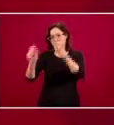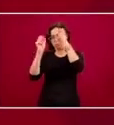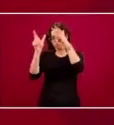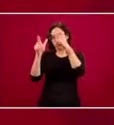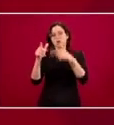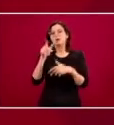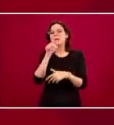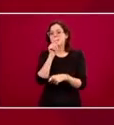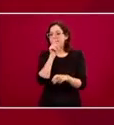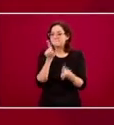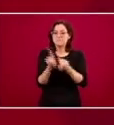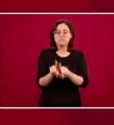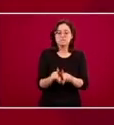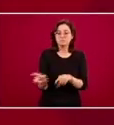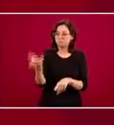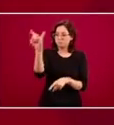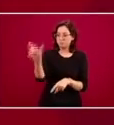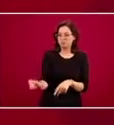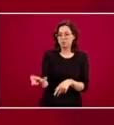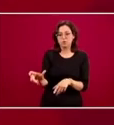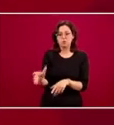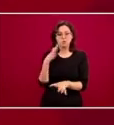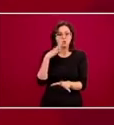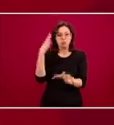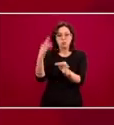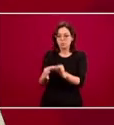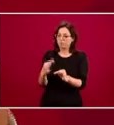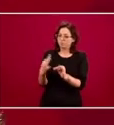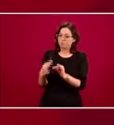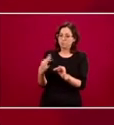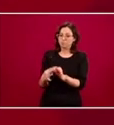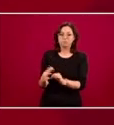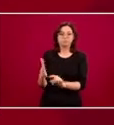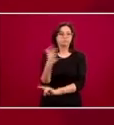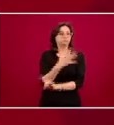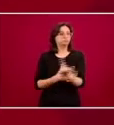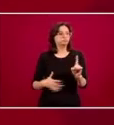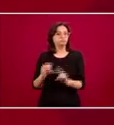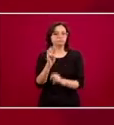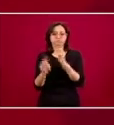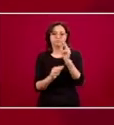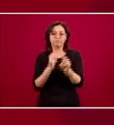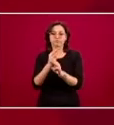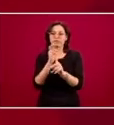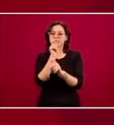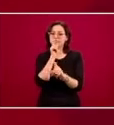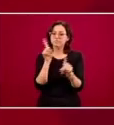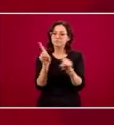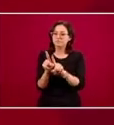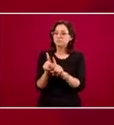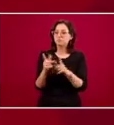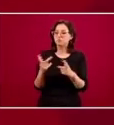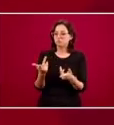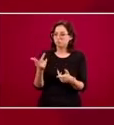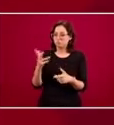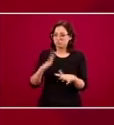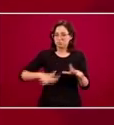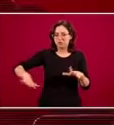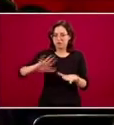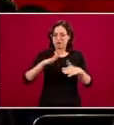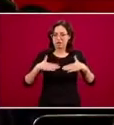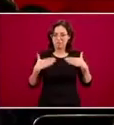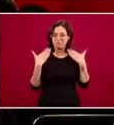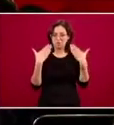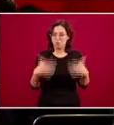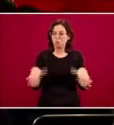very wide prestige, and he is a very responsible and professional person with